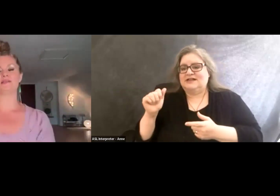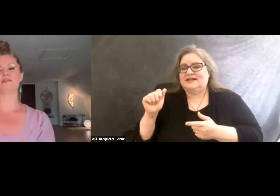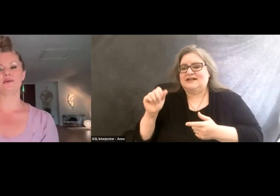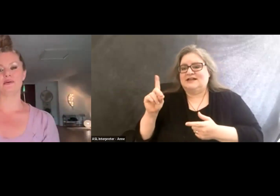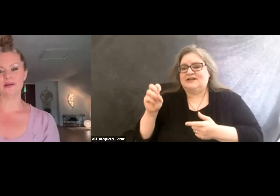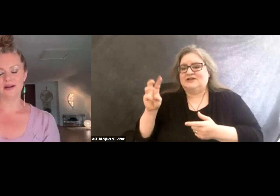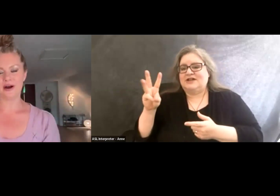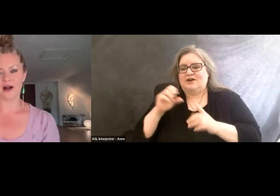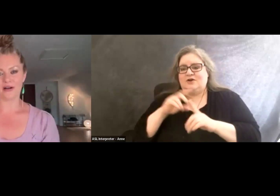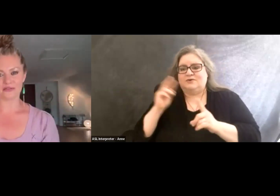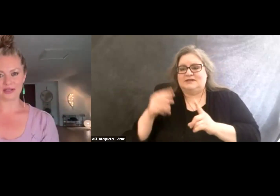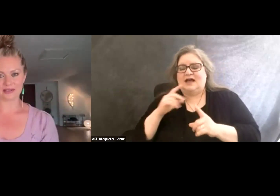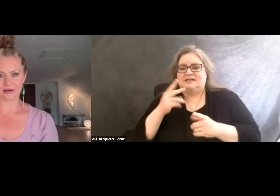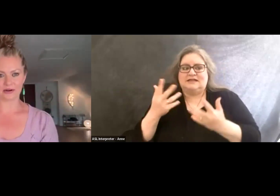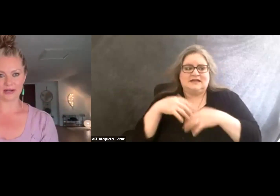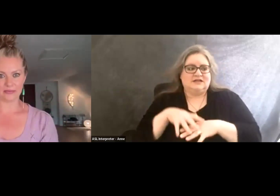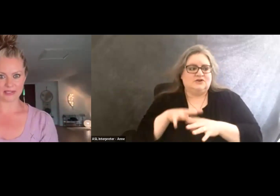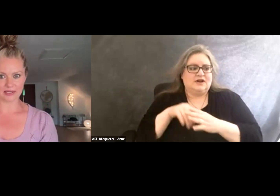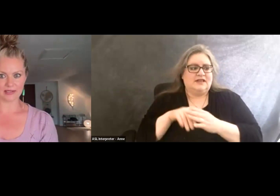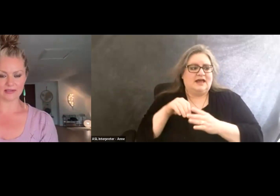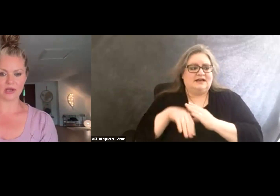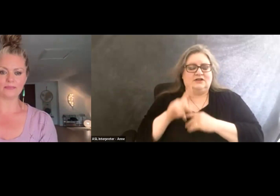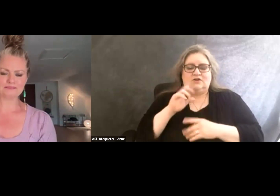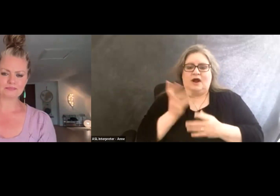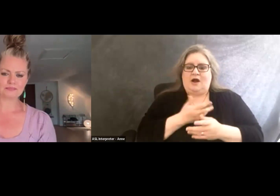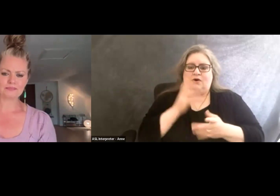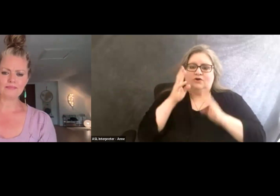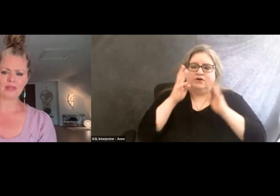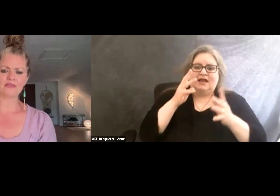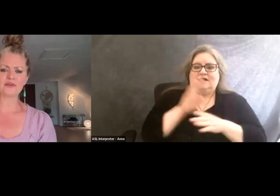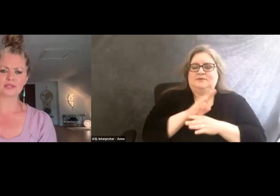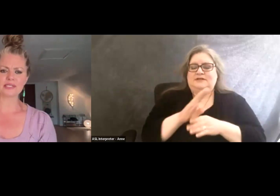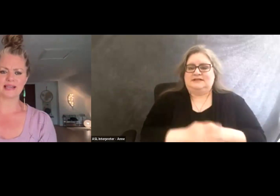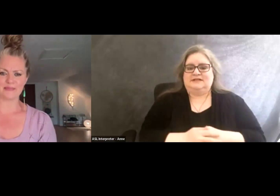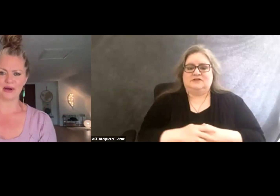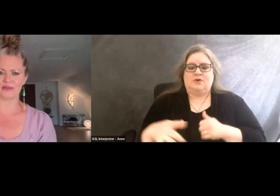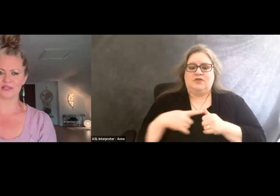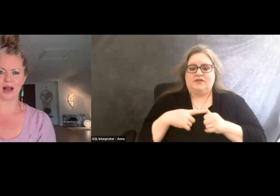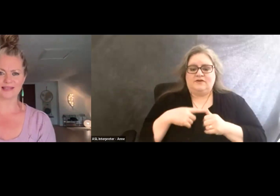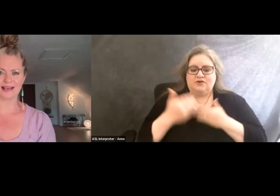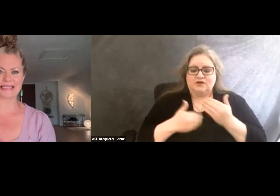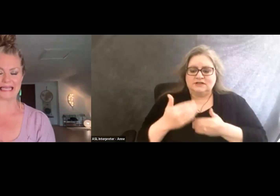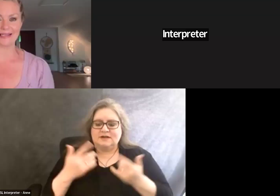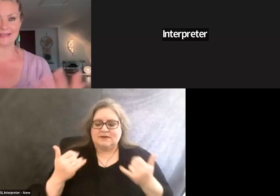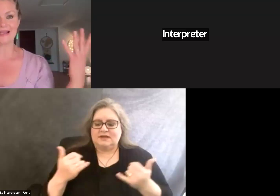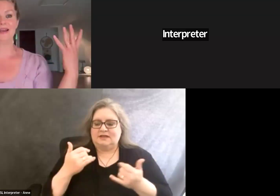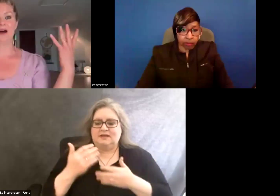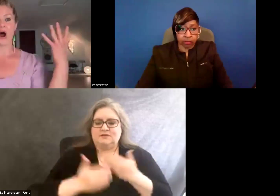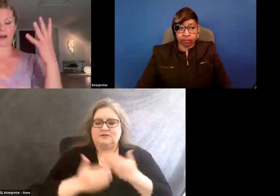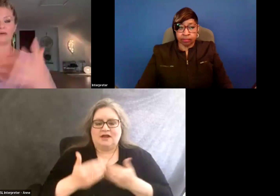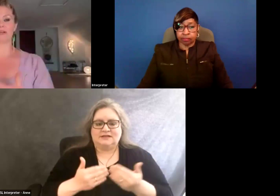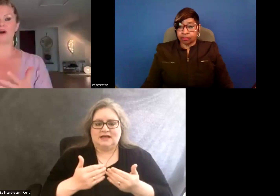those into our offerings and our creative businesses. So the first step of this process